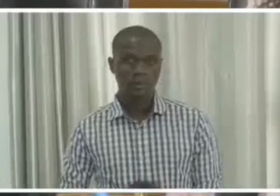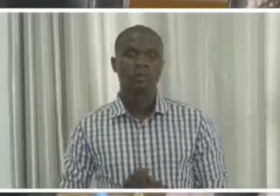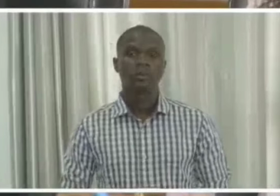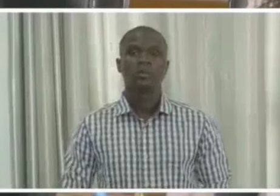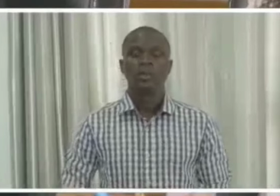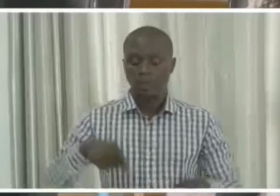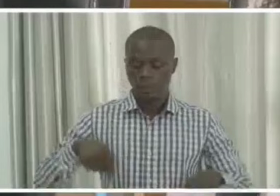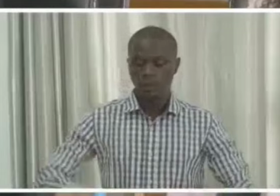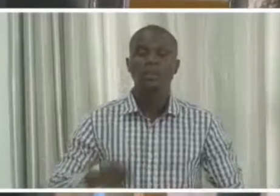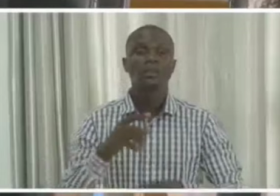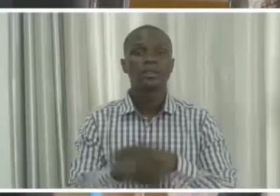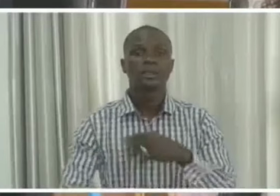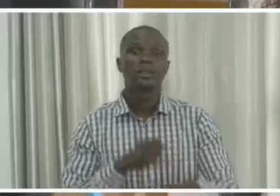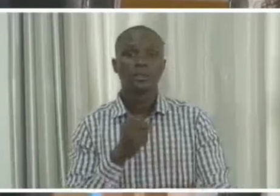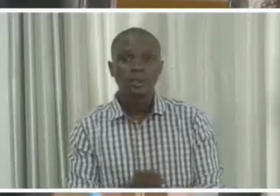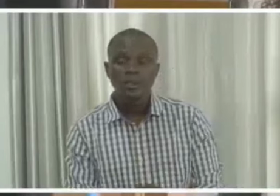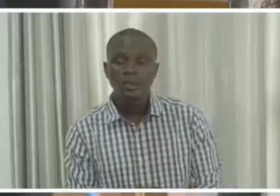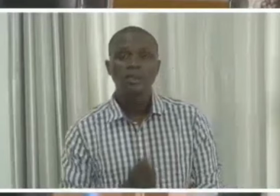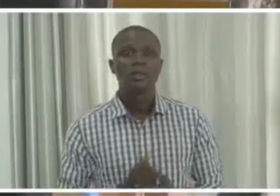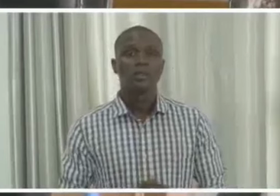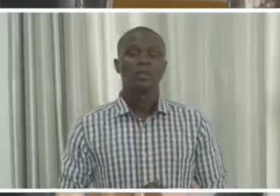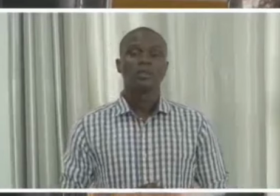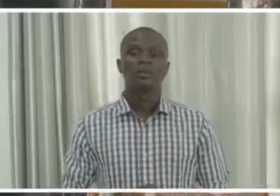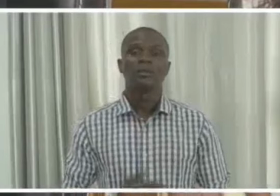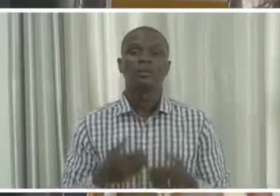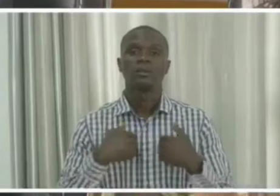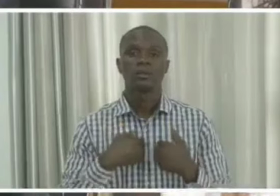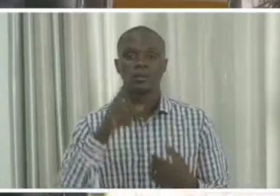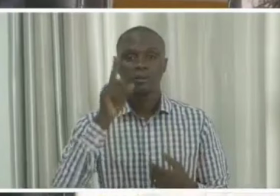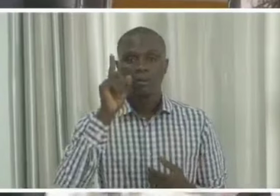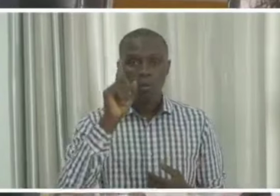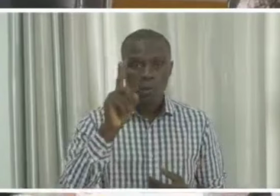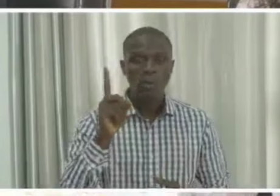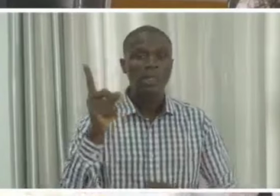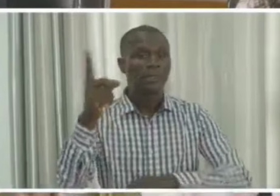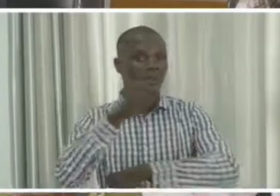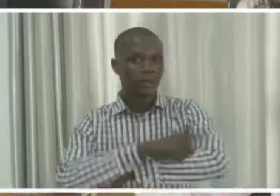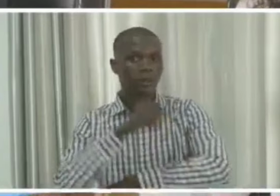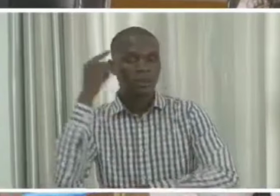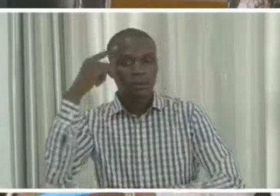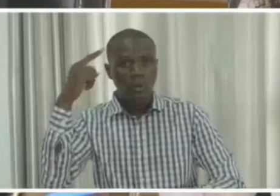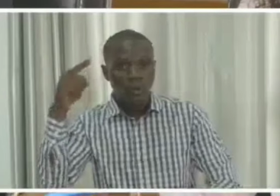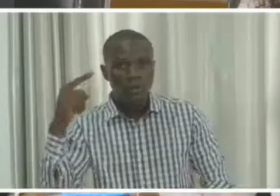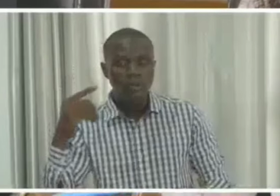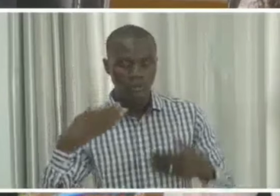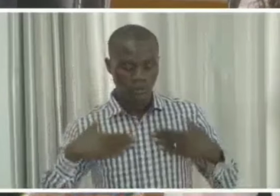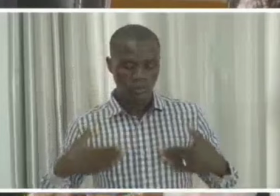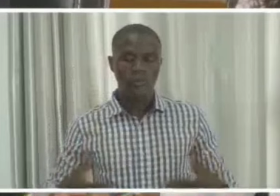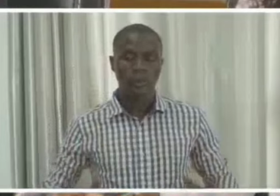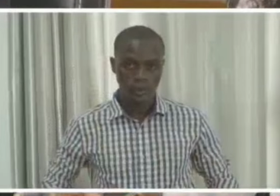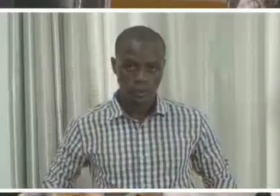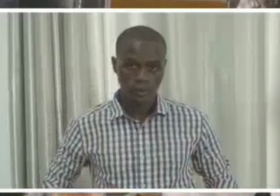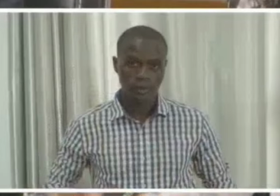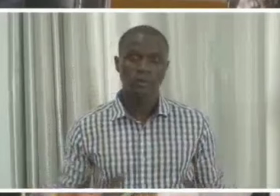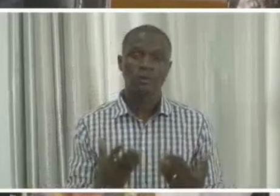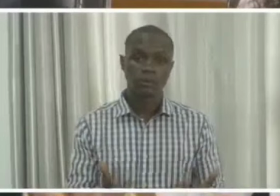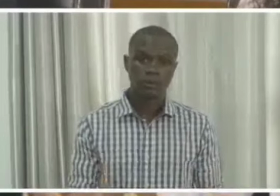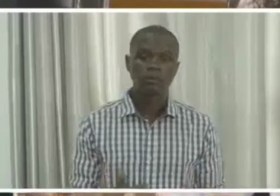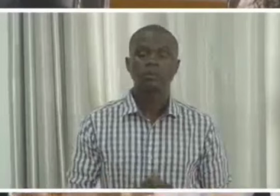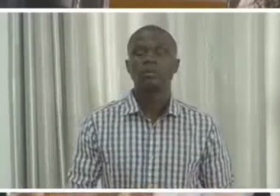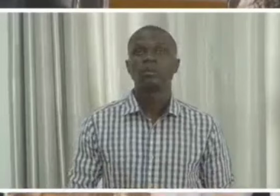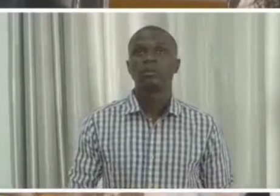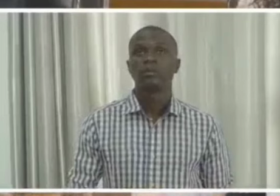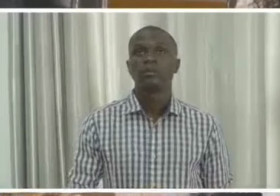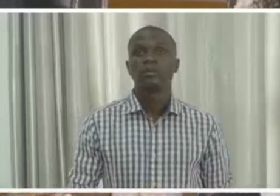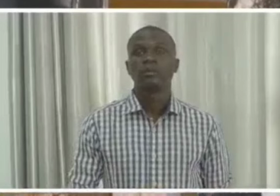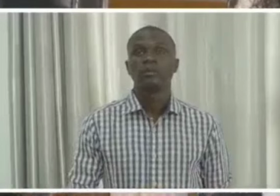year they get one day winner for health. That day for health, then people they get for within at the health field, then get all kind of